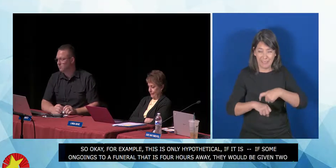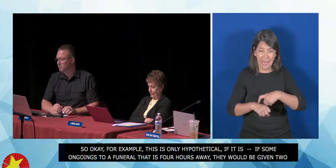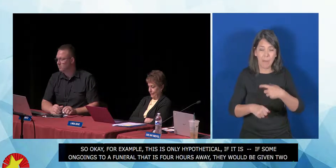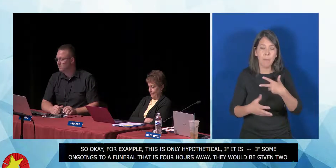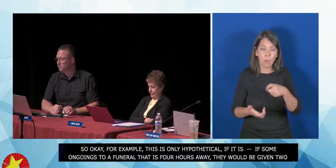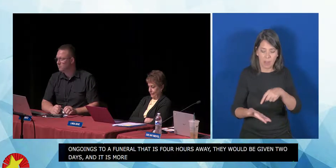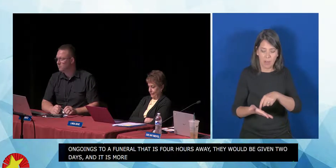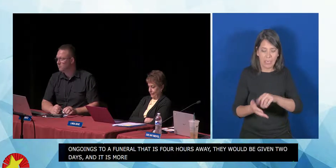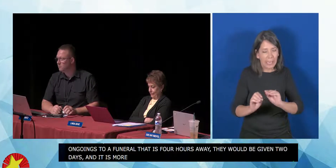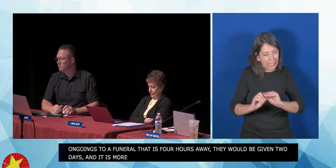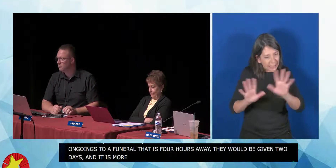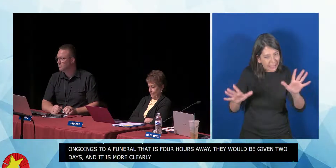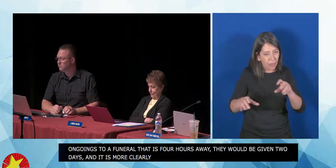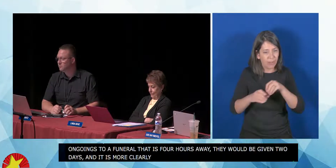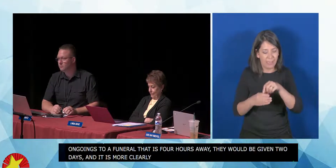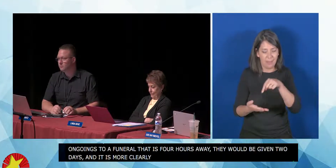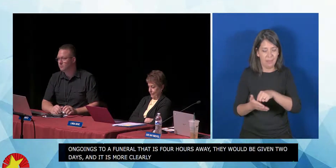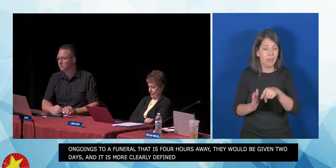policy.